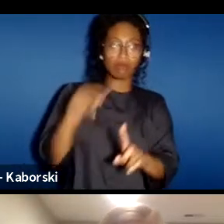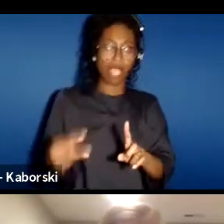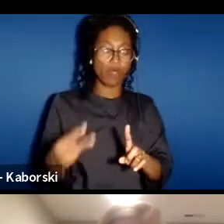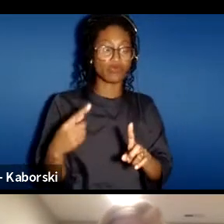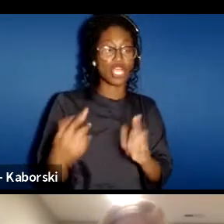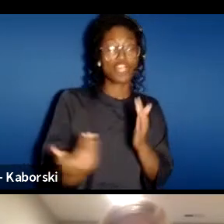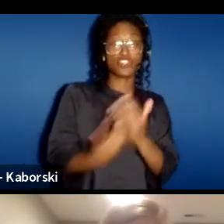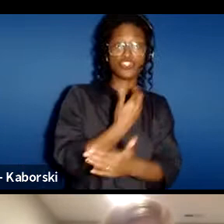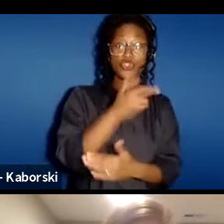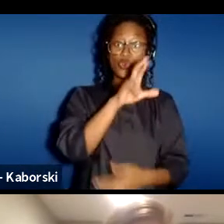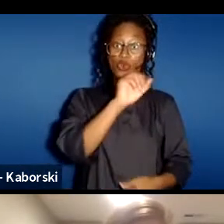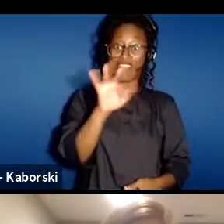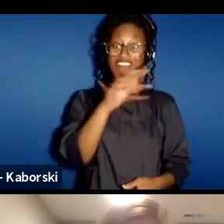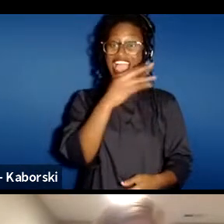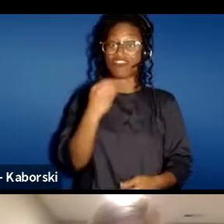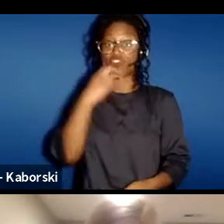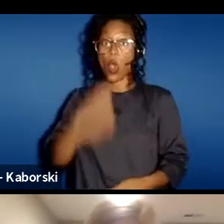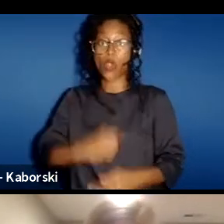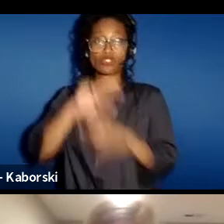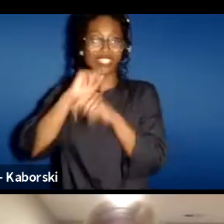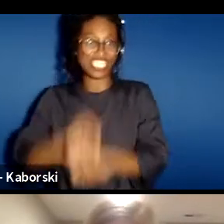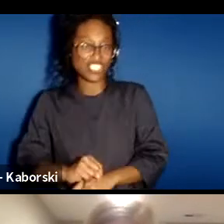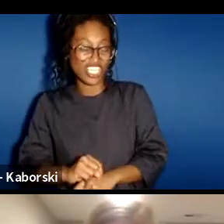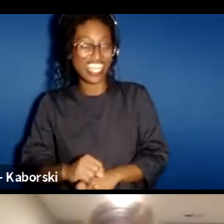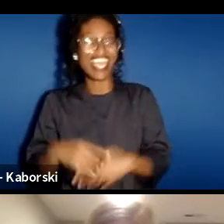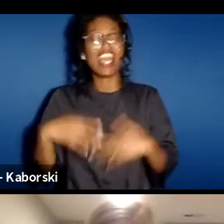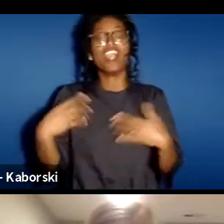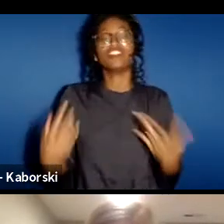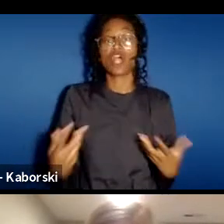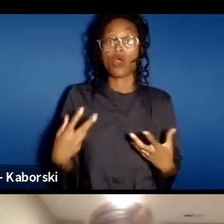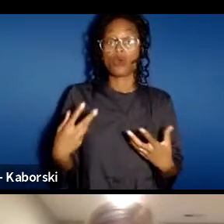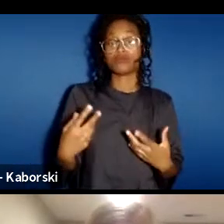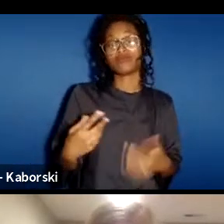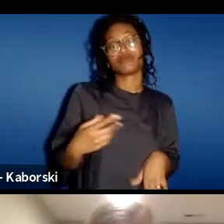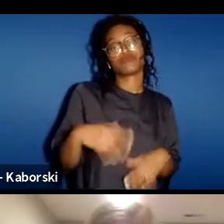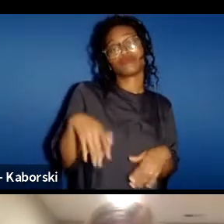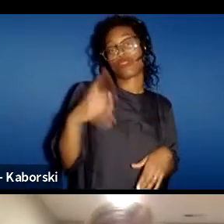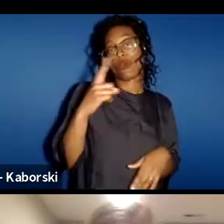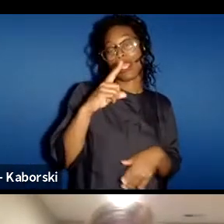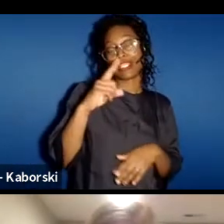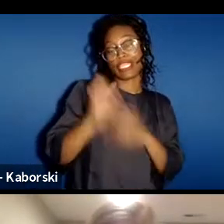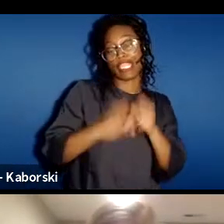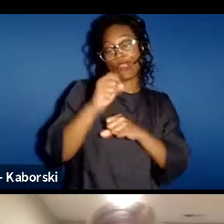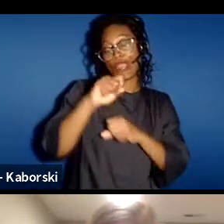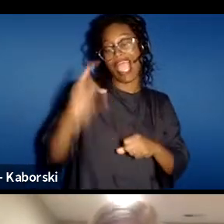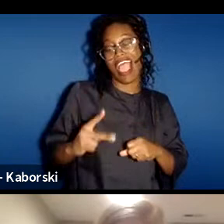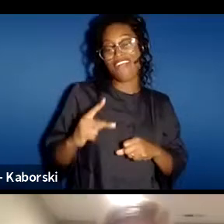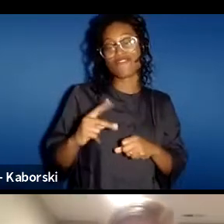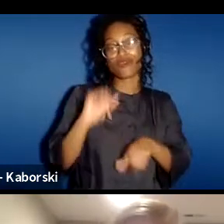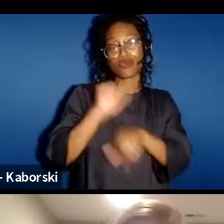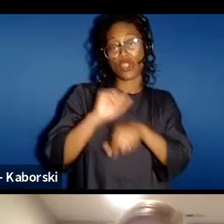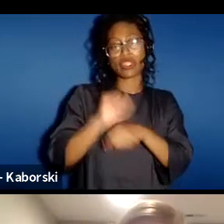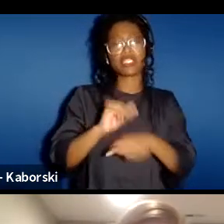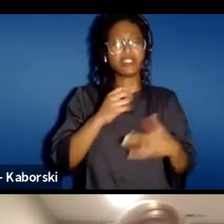old tradition. And so where we landed after a year and a half of work was it's a traditional whiskey shaped